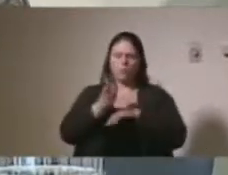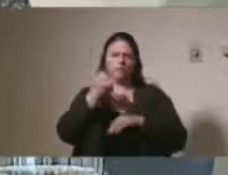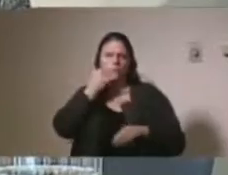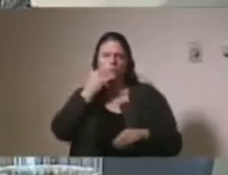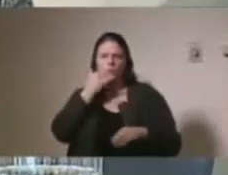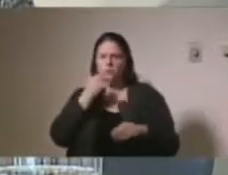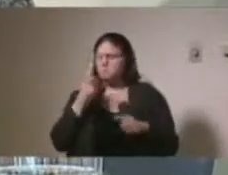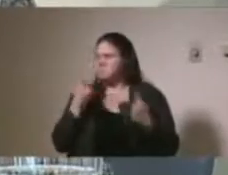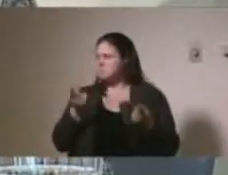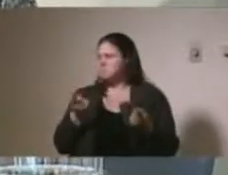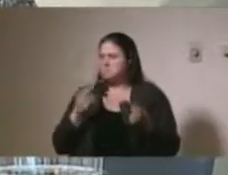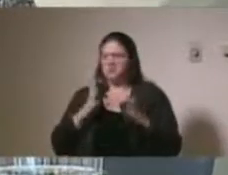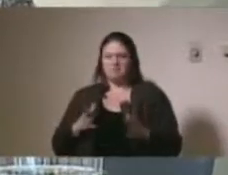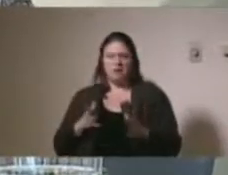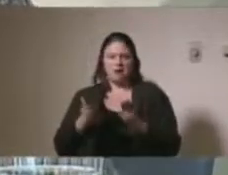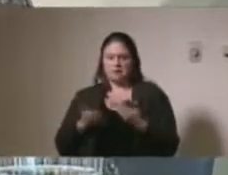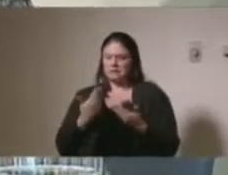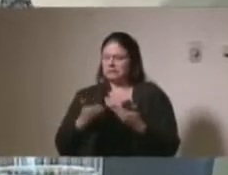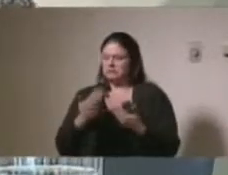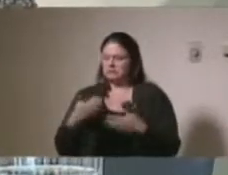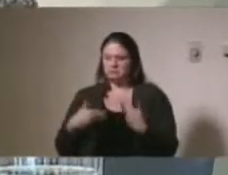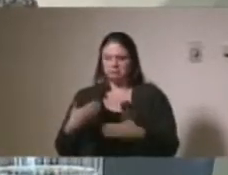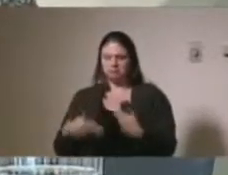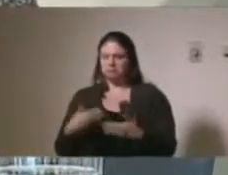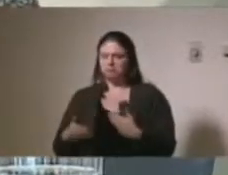problem so far.